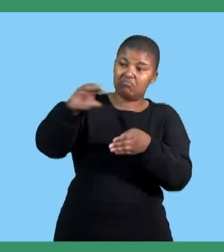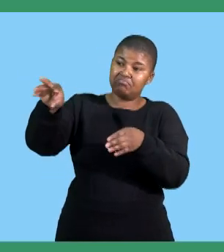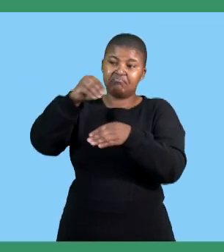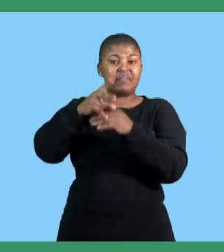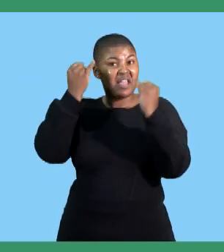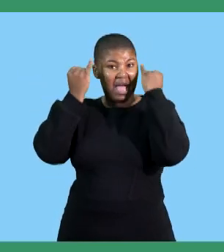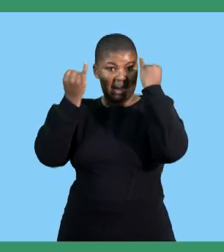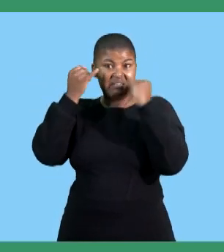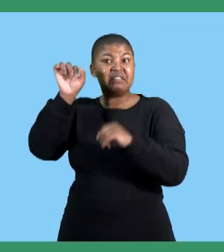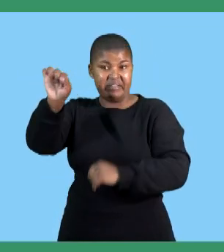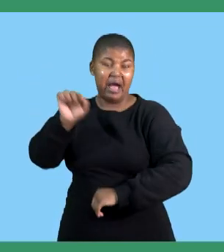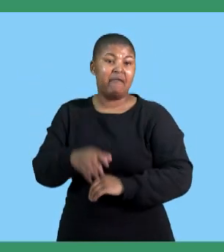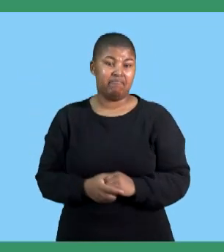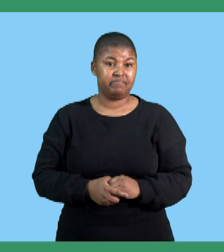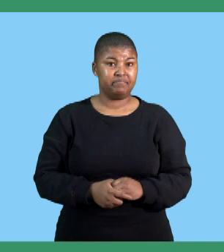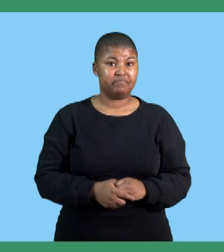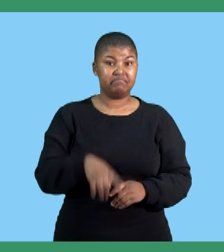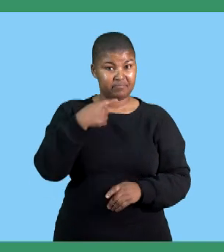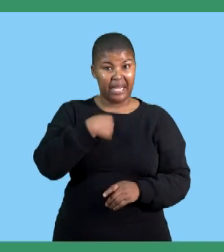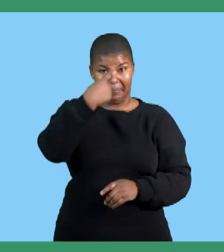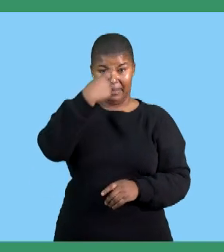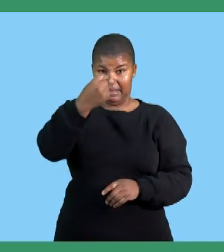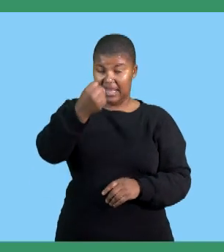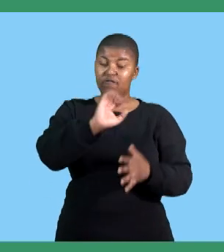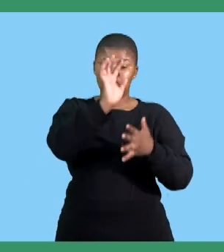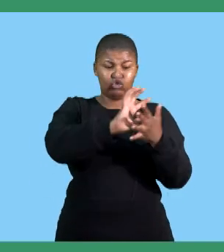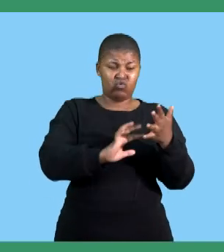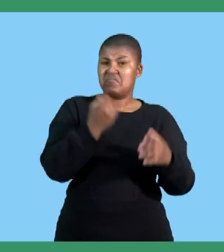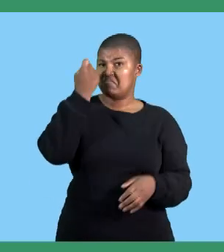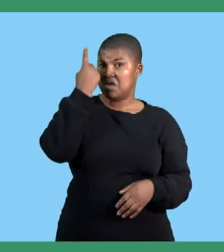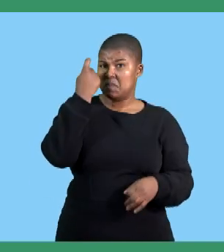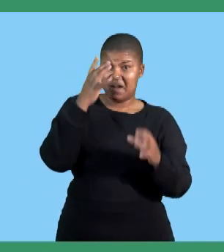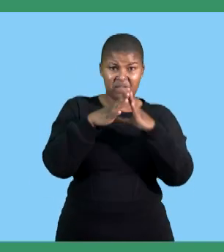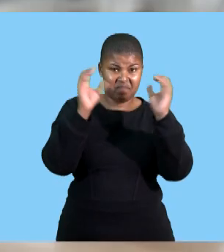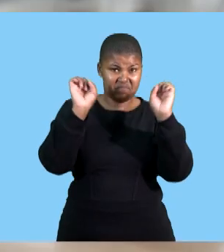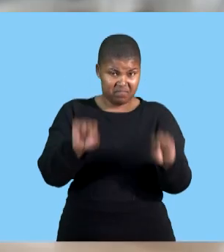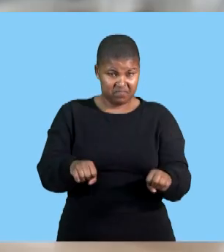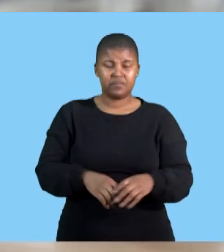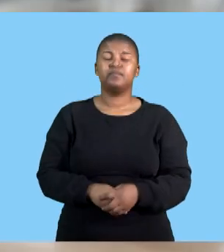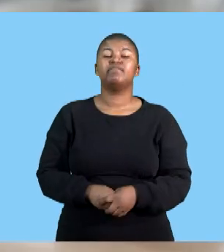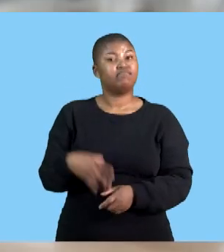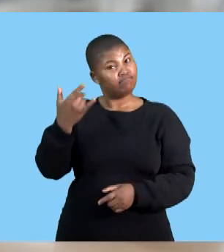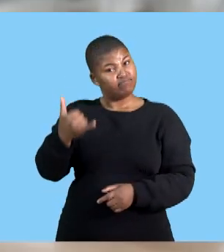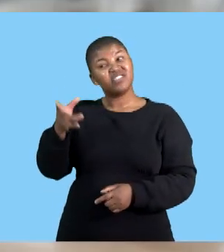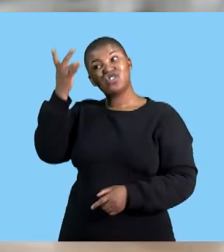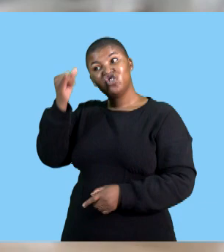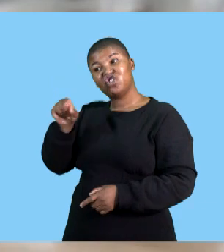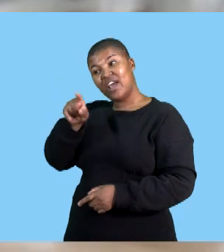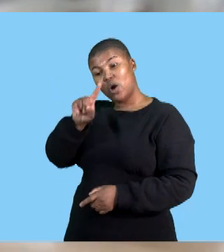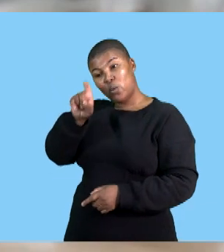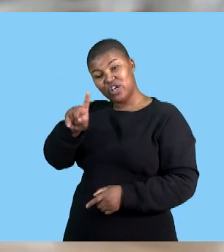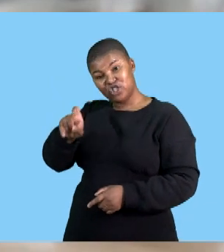their ideas. Now, I believe this scenario is very straightforward. Now, let's look at what the